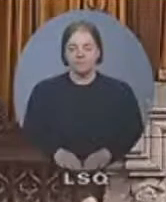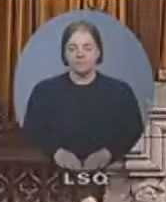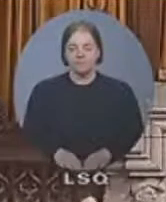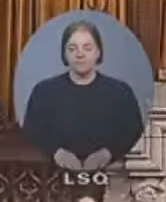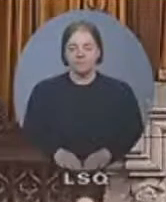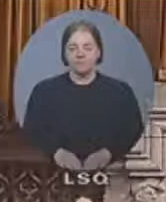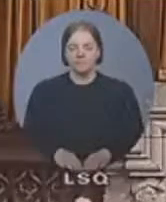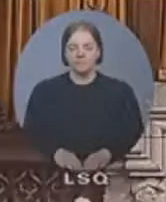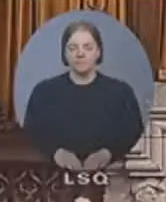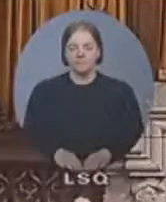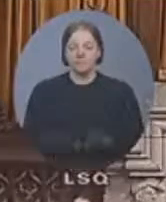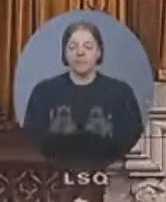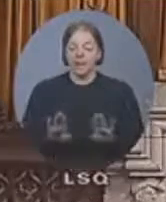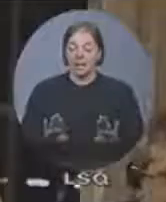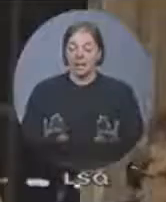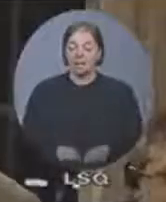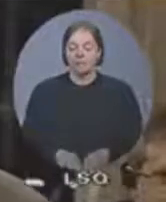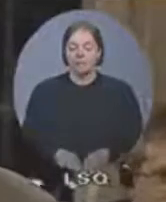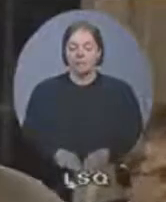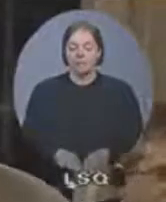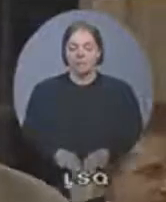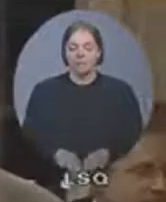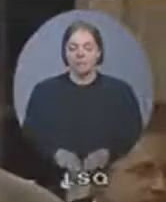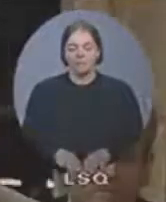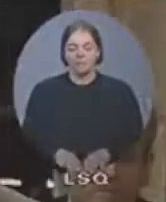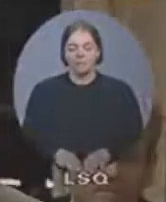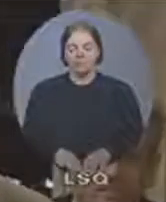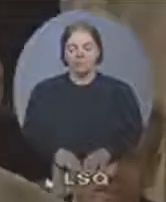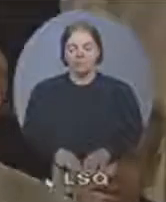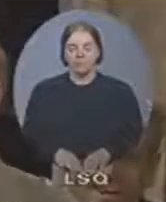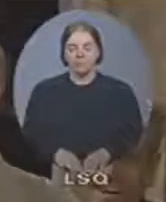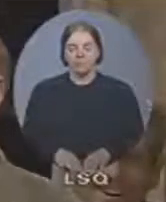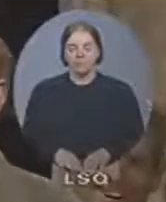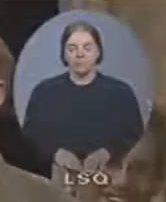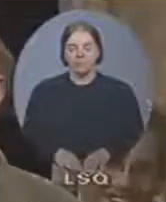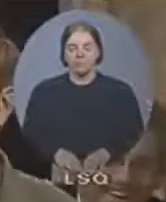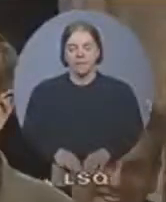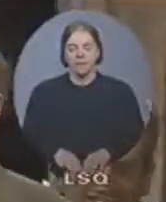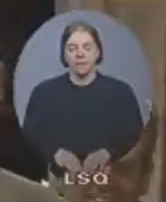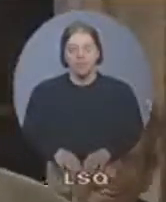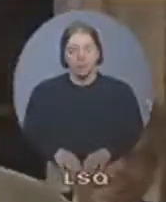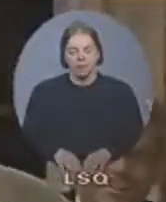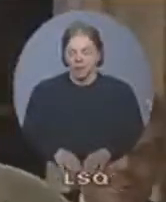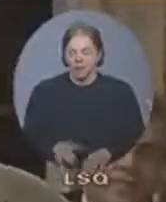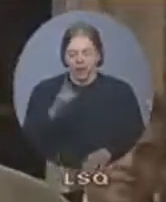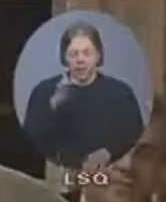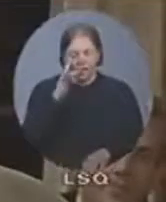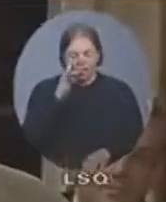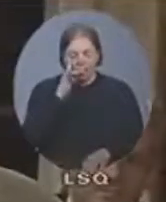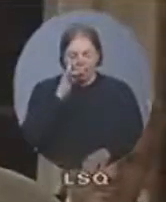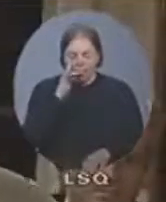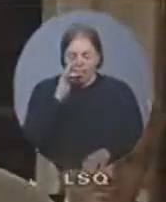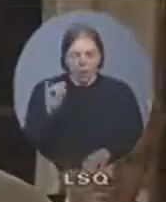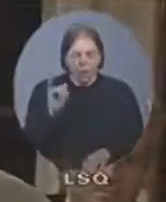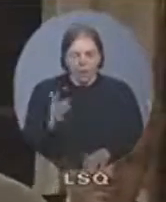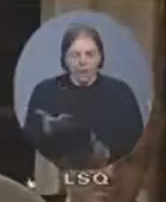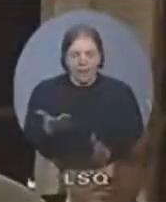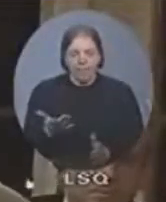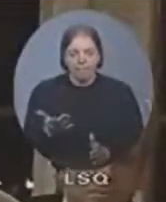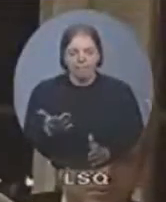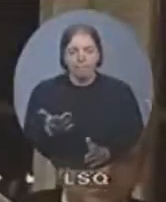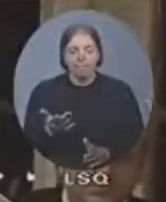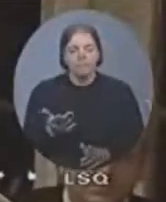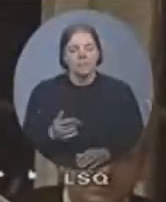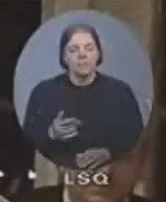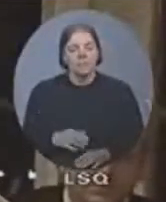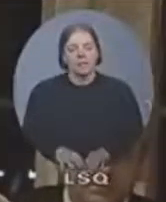The Honourable Member for Outremont. Good books. The person who resigned was a man, and she's still there, and she's trying to claim